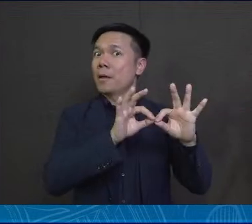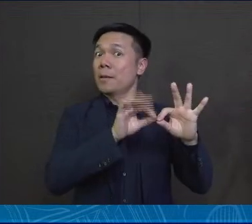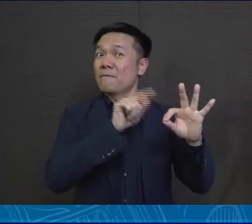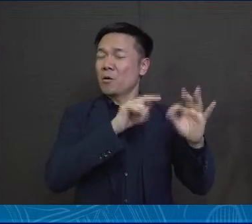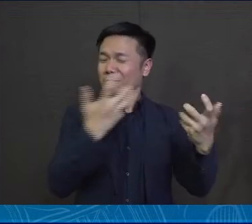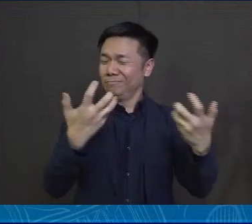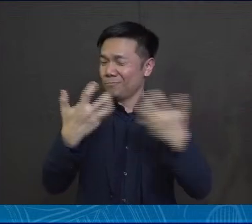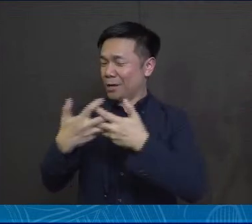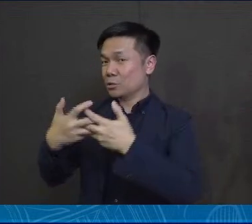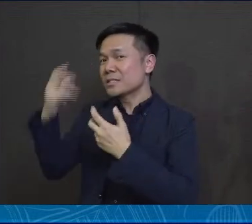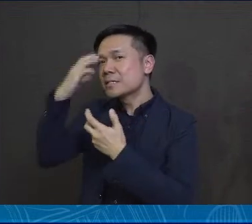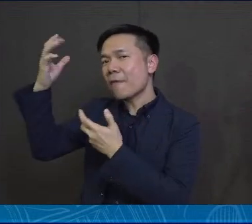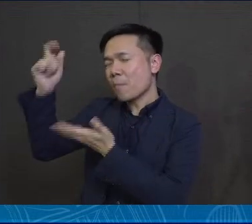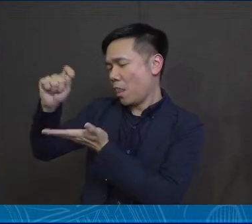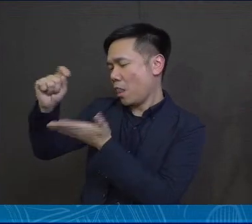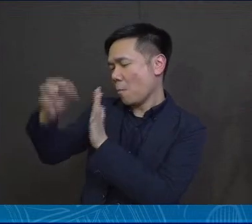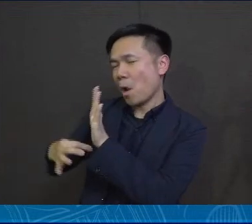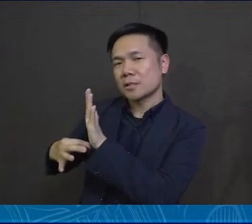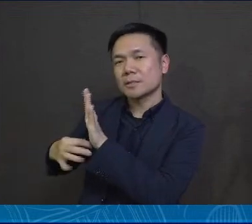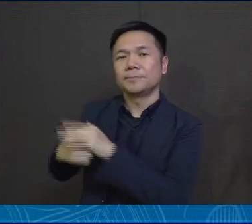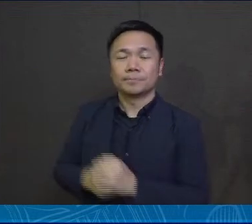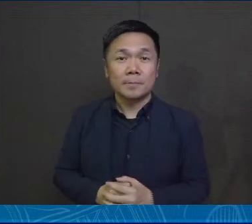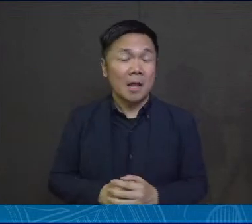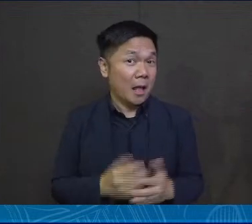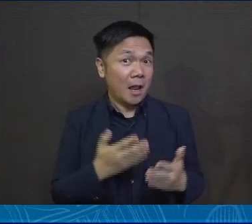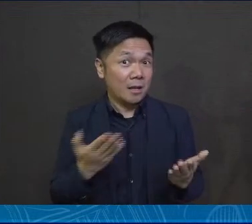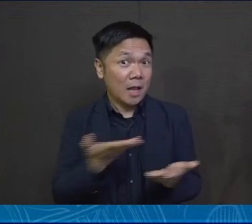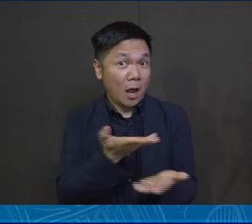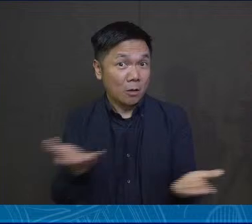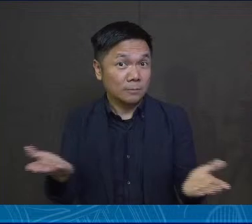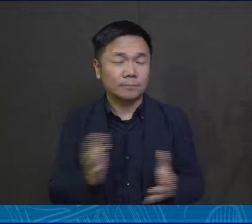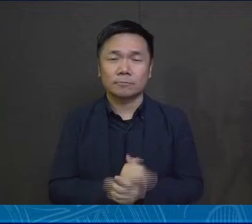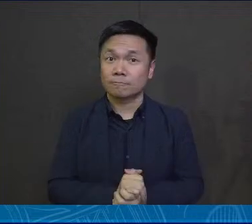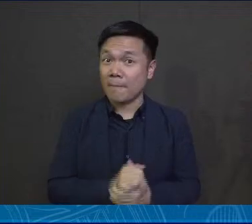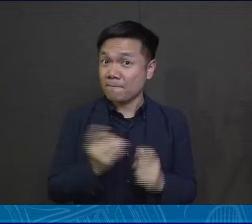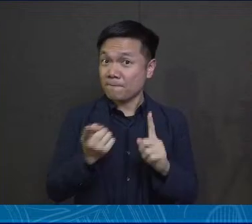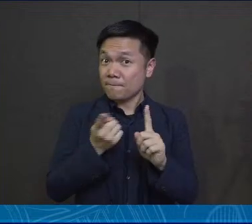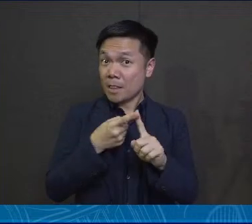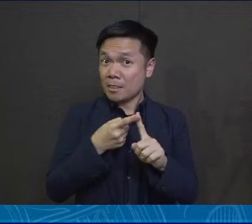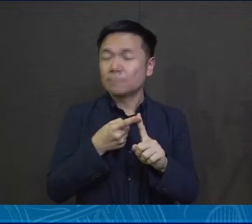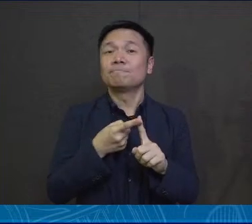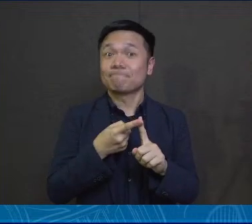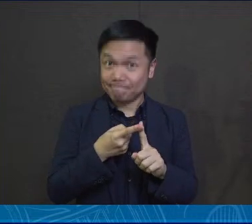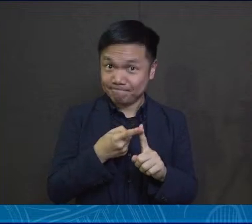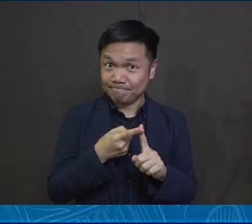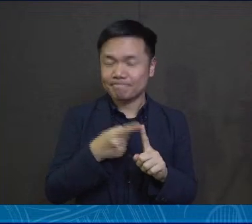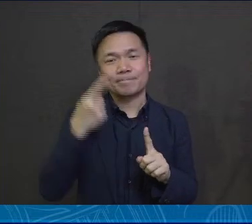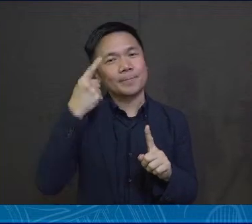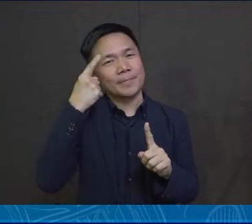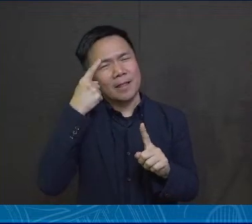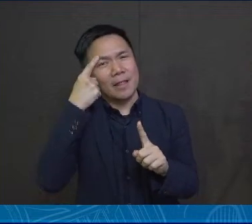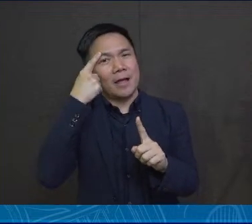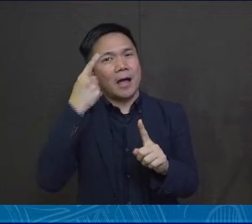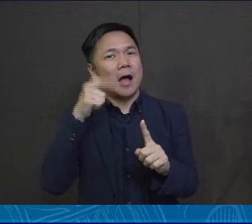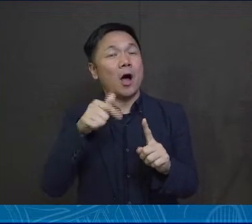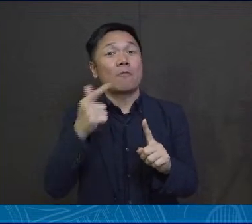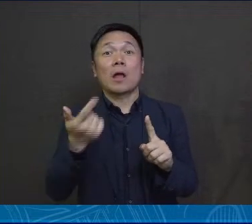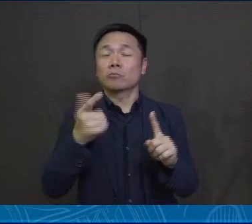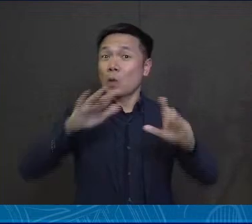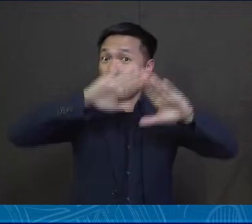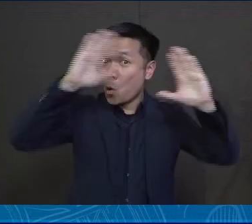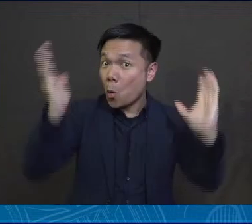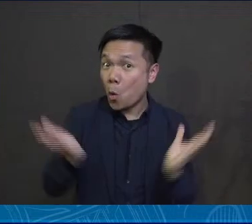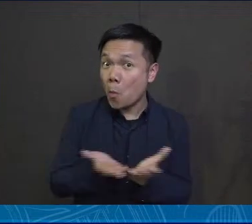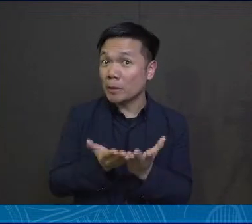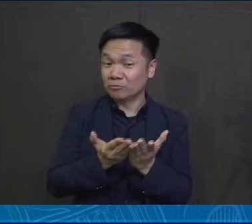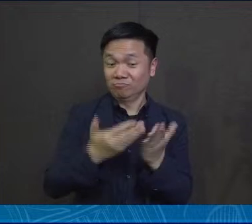policies. It is also equally important that today we will explore how we can establish global data